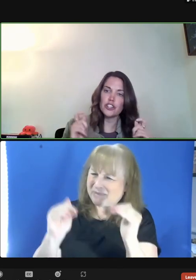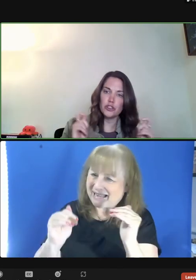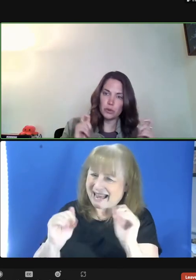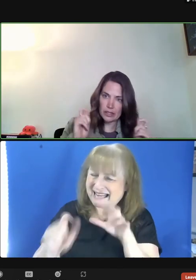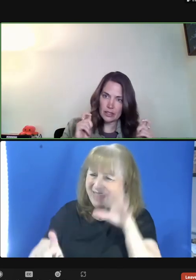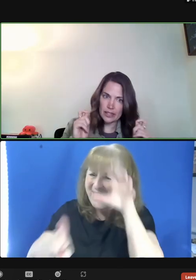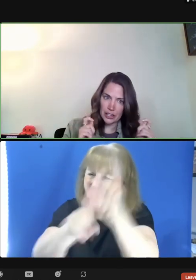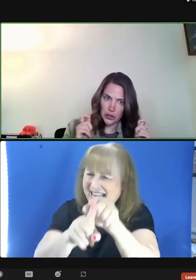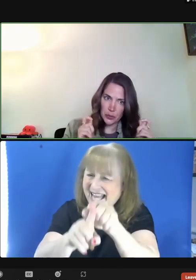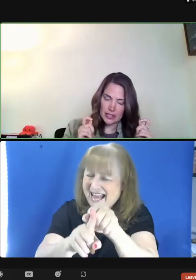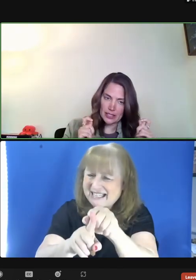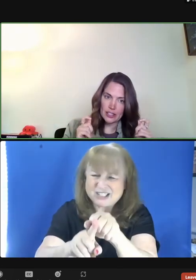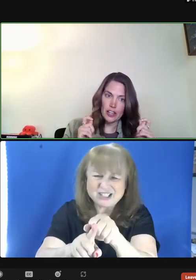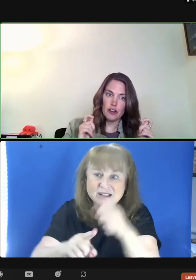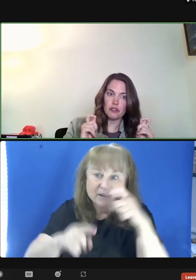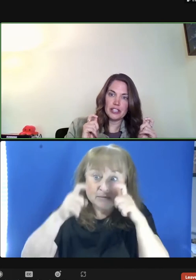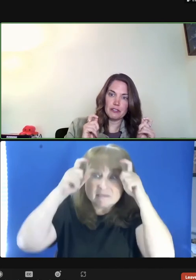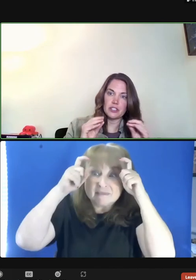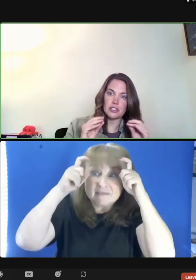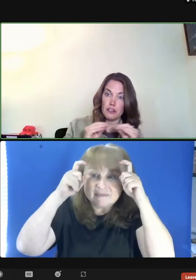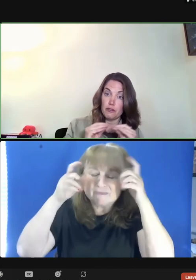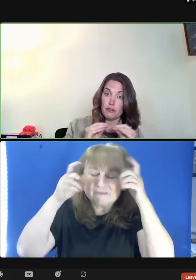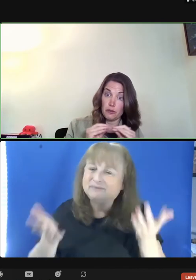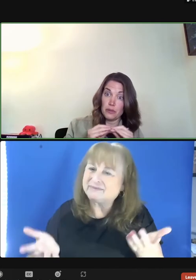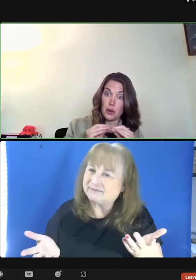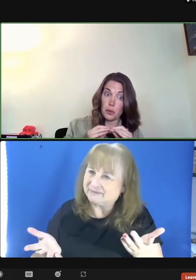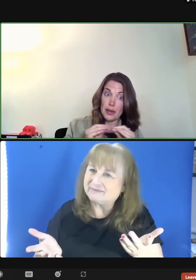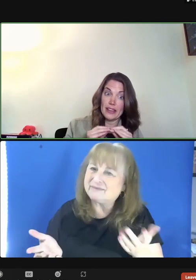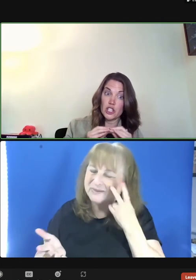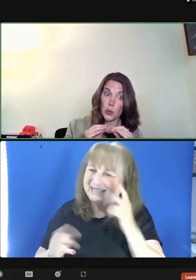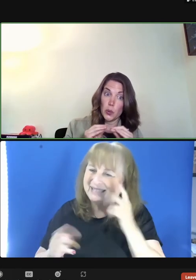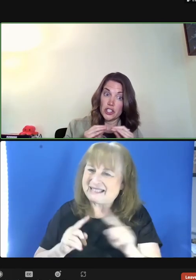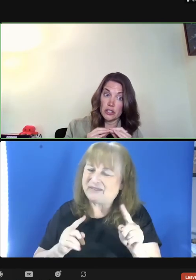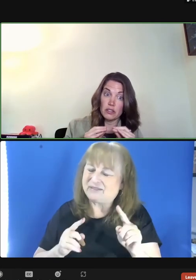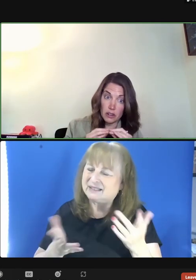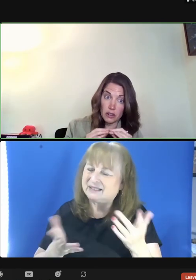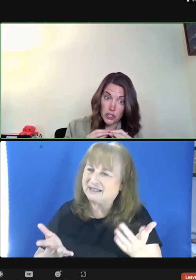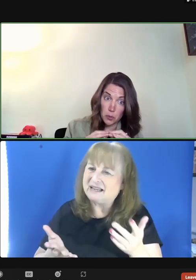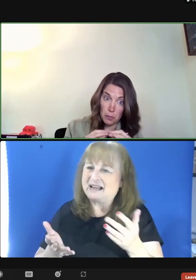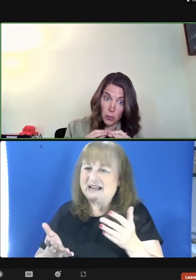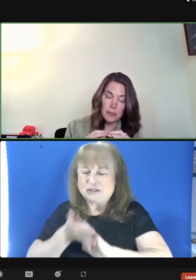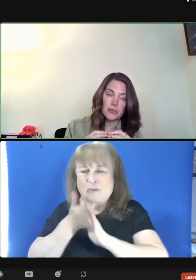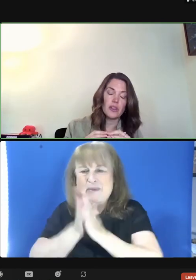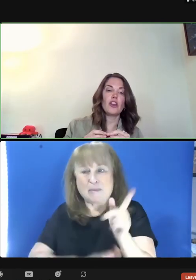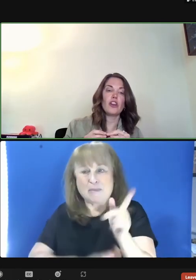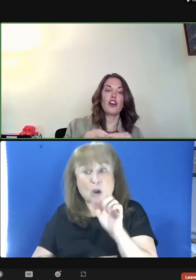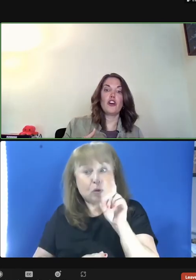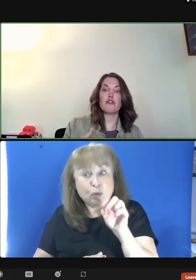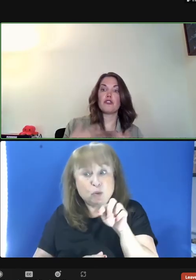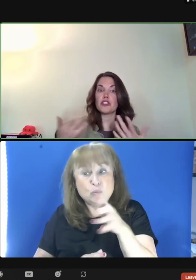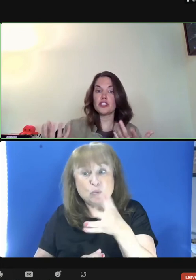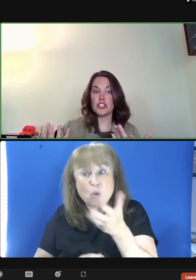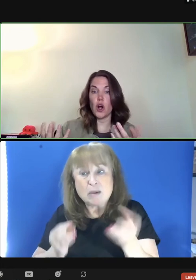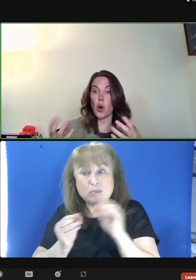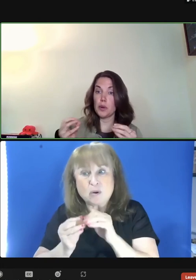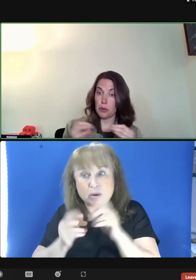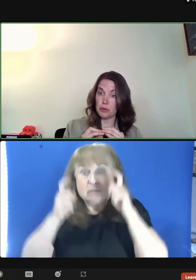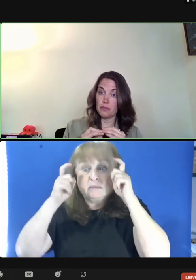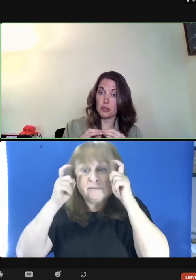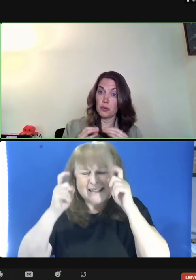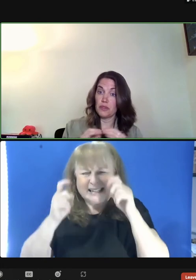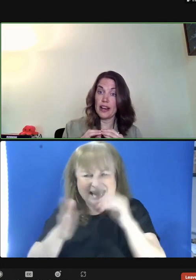to catch those little tiny nuances for the difference that we're making this a question of, do you want more?